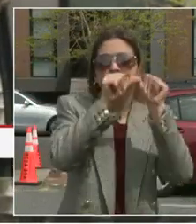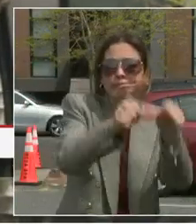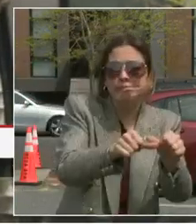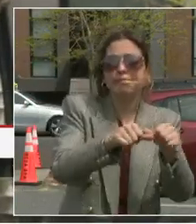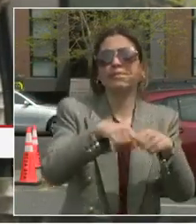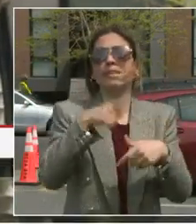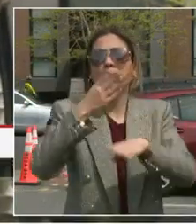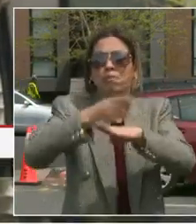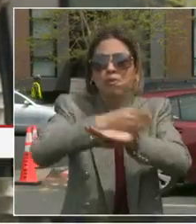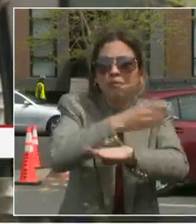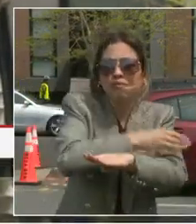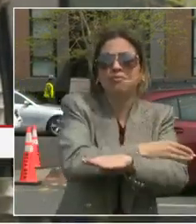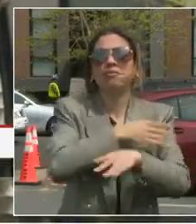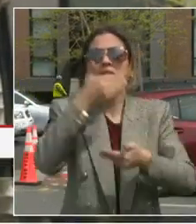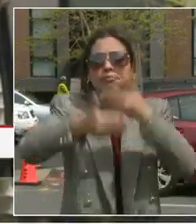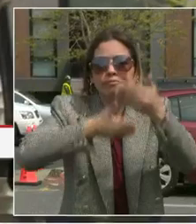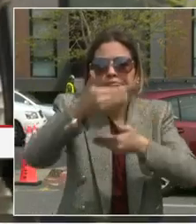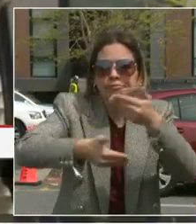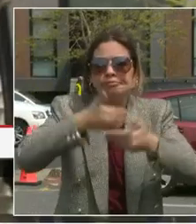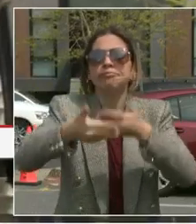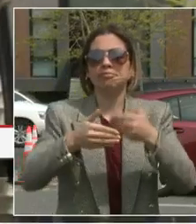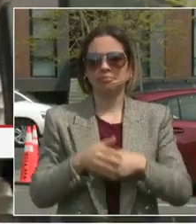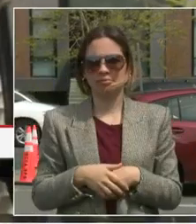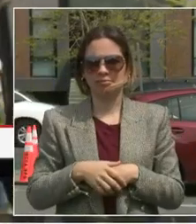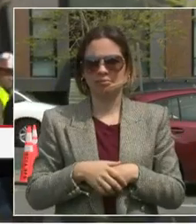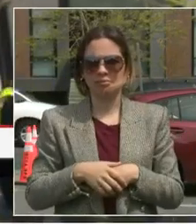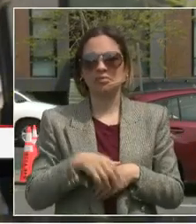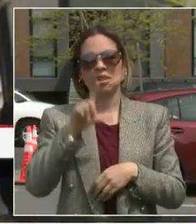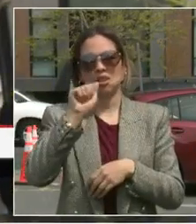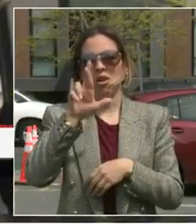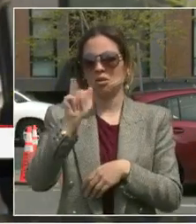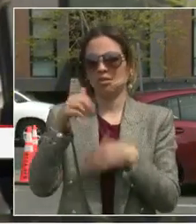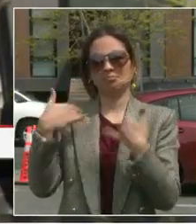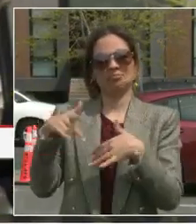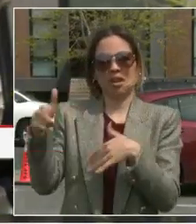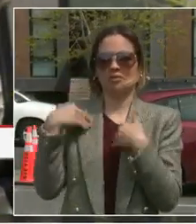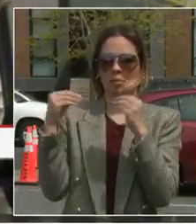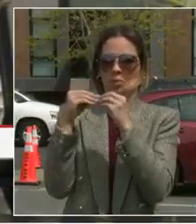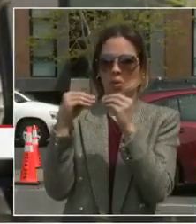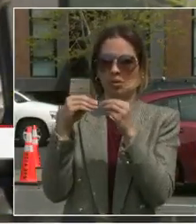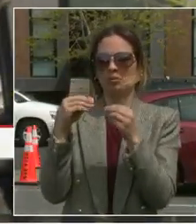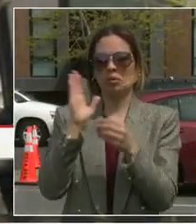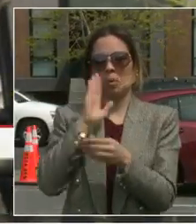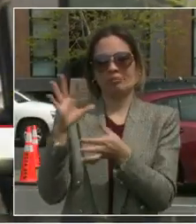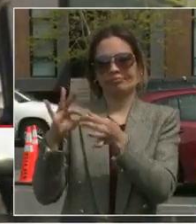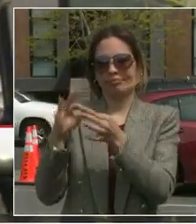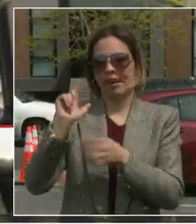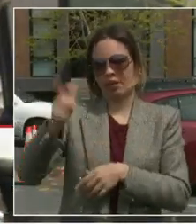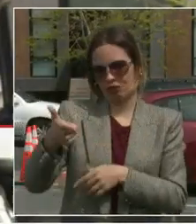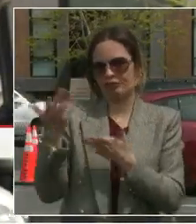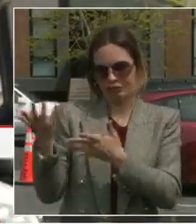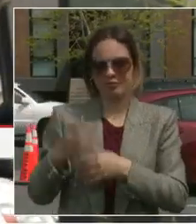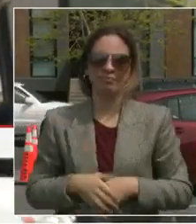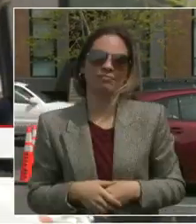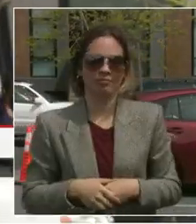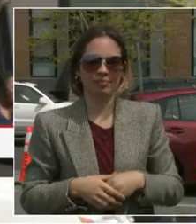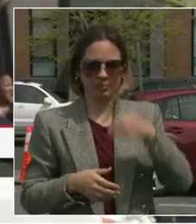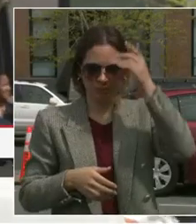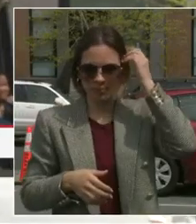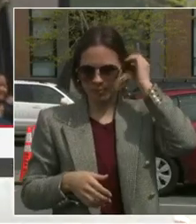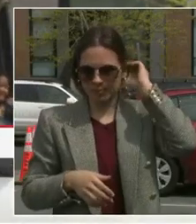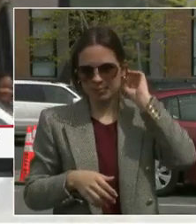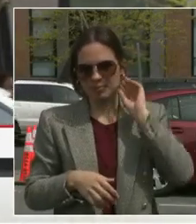progress. And that's what Laura will talk to you all about. We've had tremendous success building and fixing those systems for